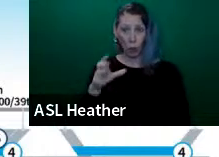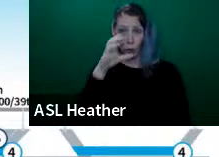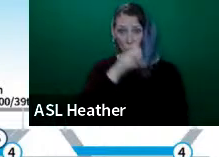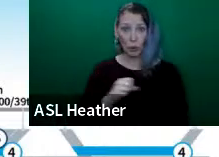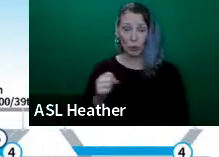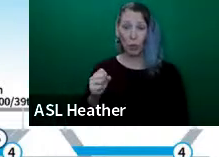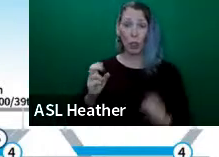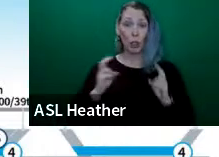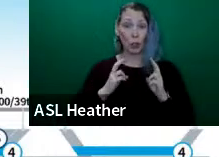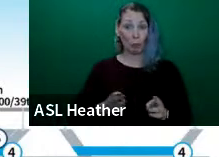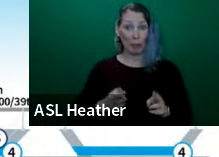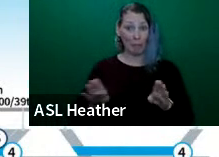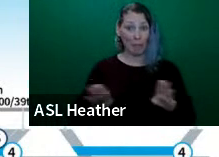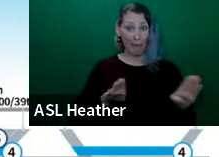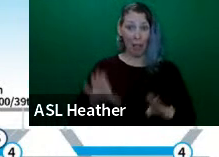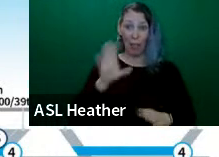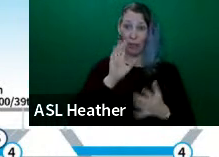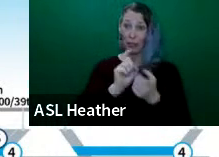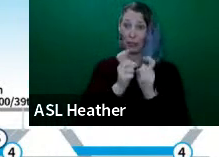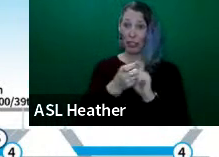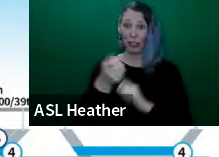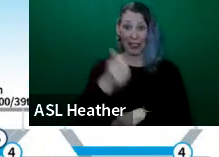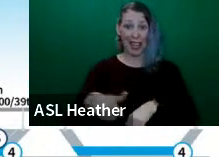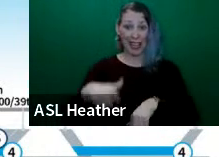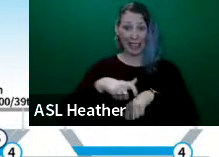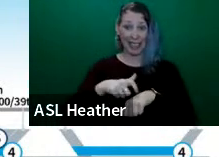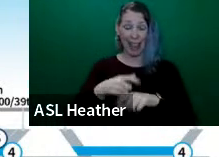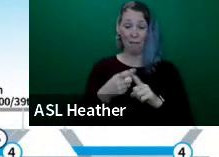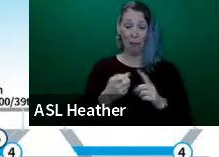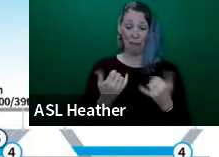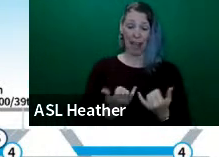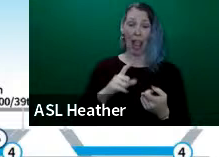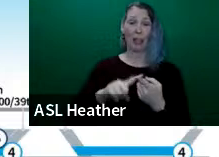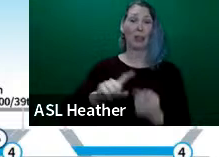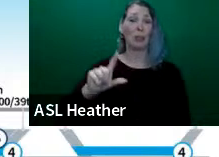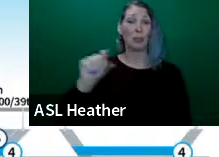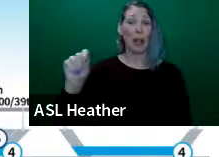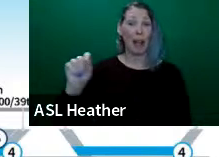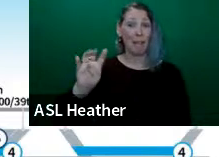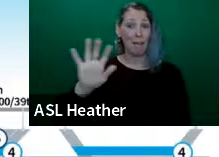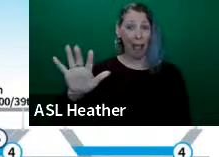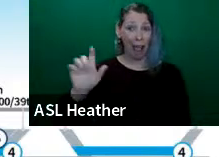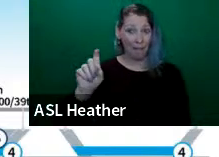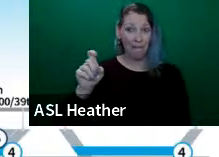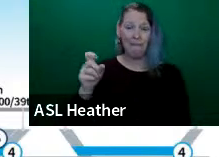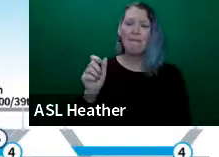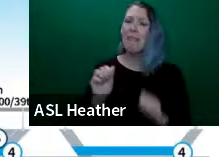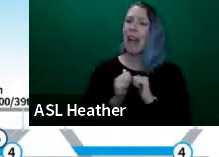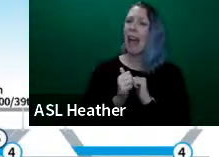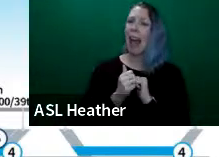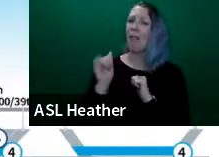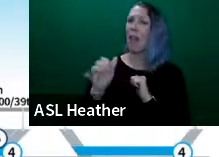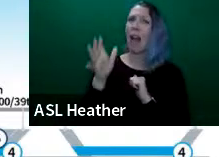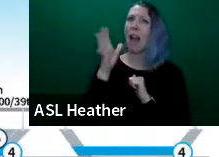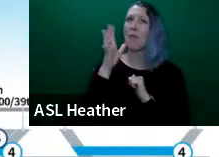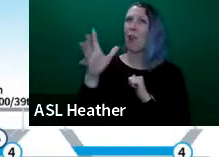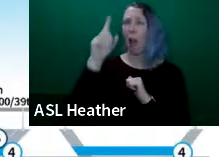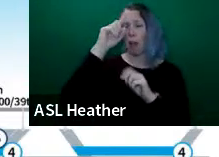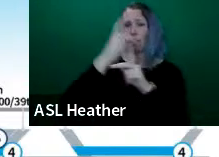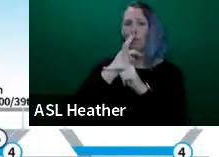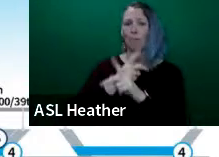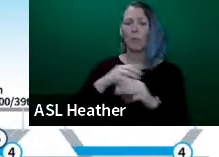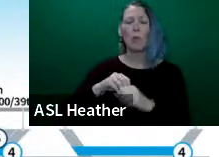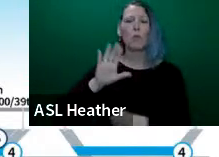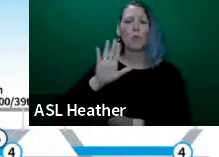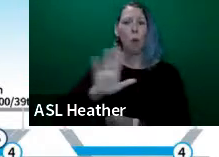human behavior will change at any time between now and 2045? And if so, how does that play out in your models?